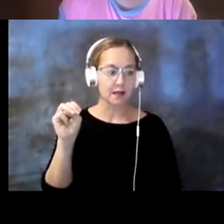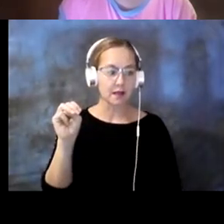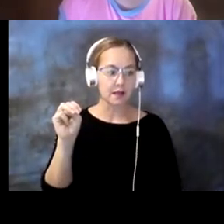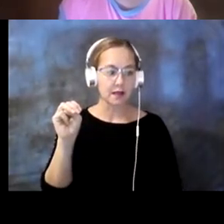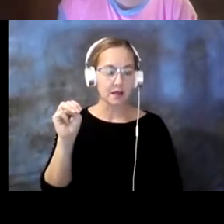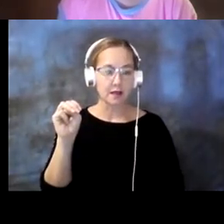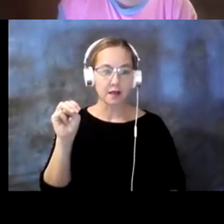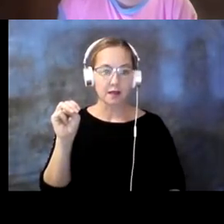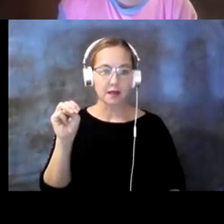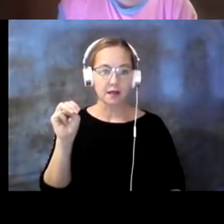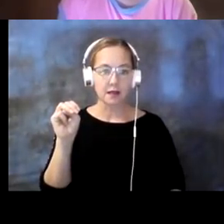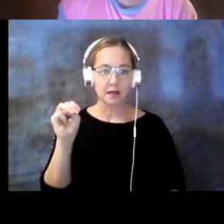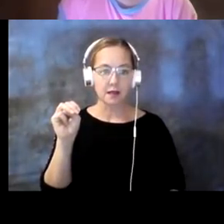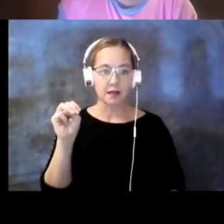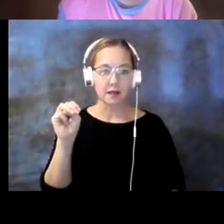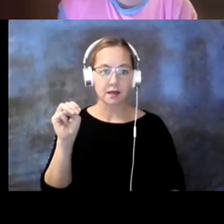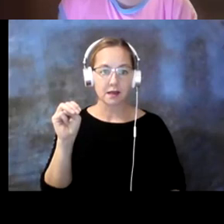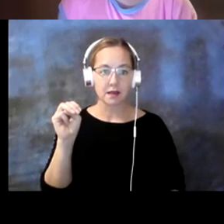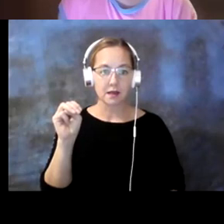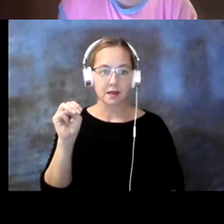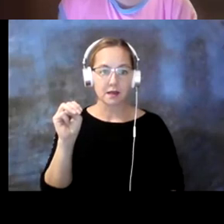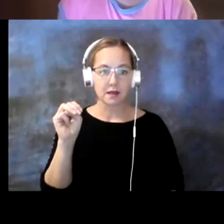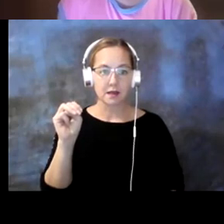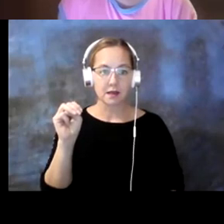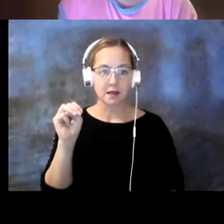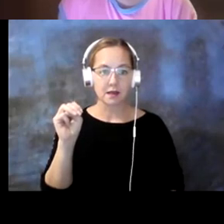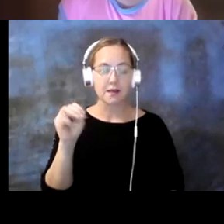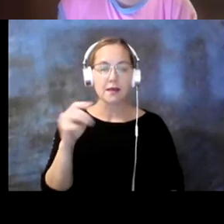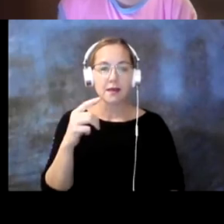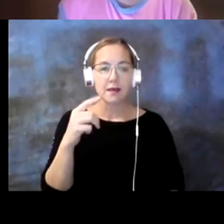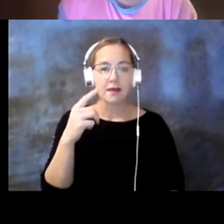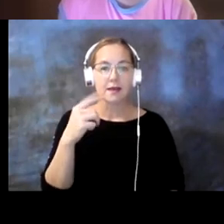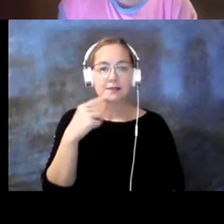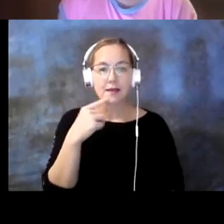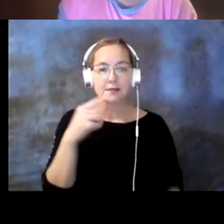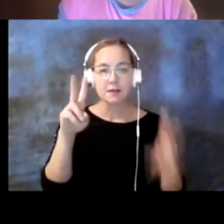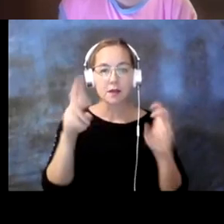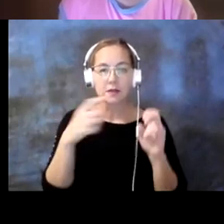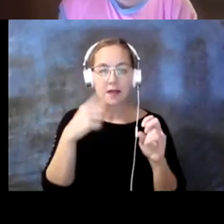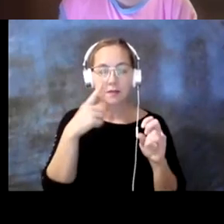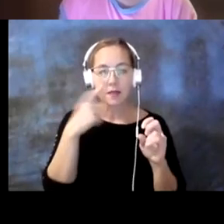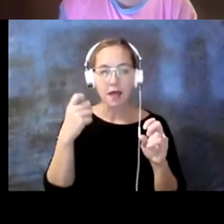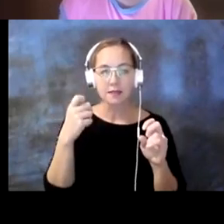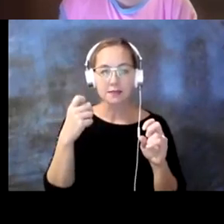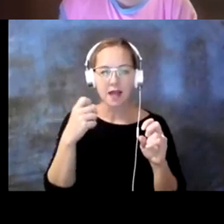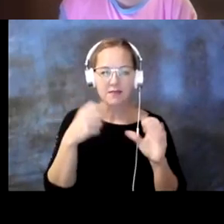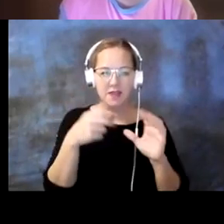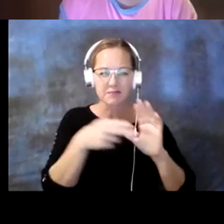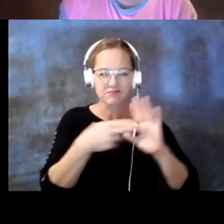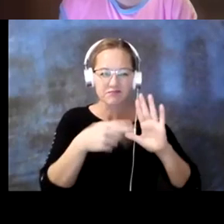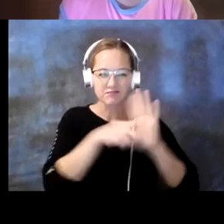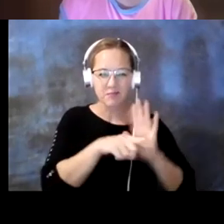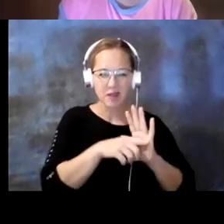yesterday, and it said it's from Disabled World, and it says, because of the stigma surrounding disability